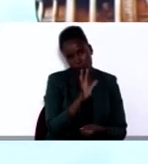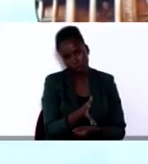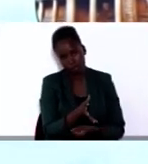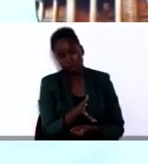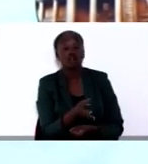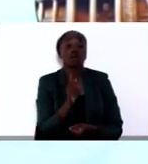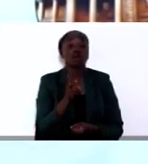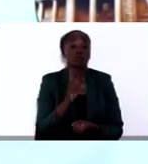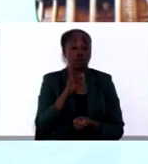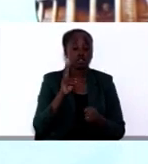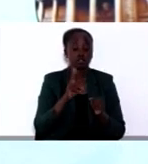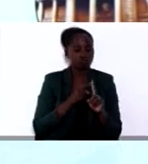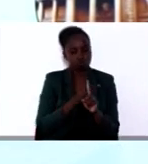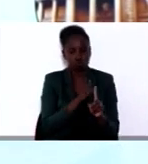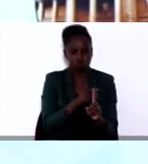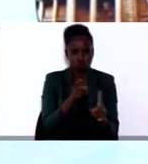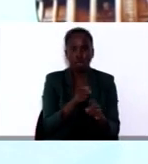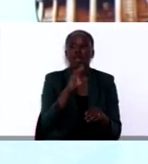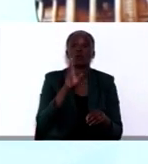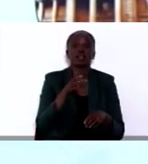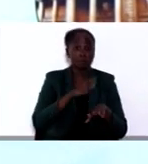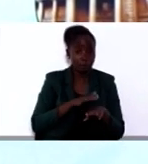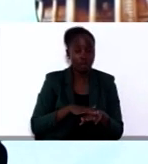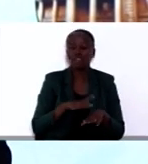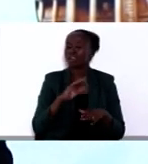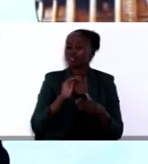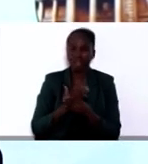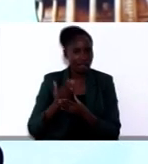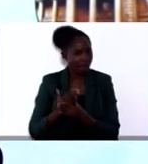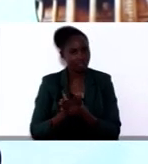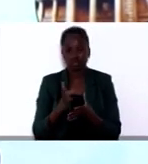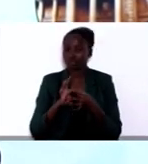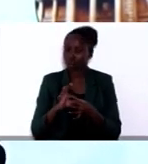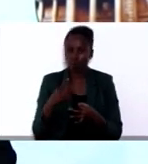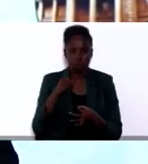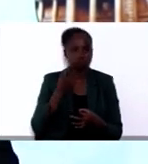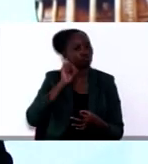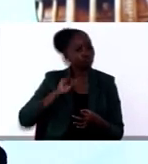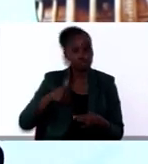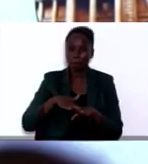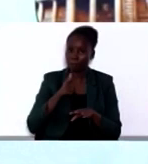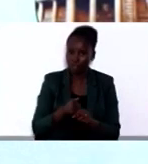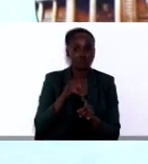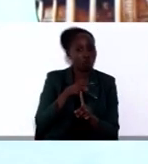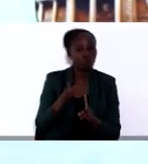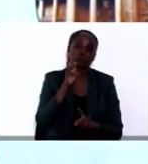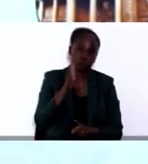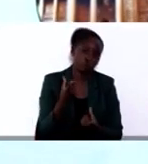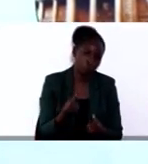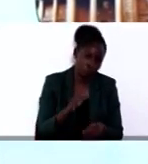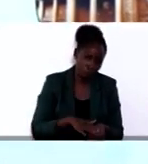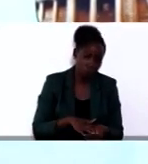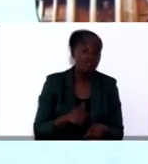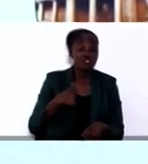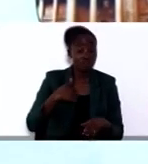also track every case related to gender-based violence in our criminal justice system. I reported to you